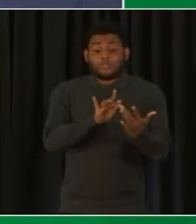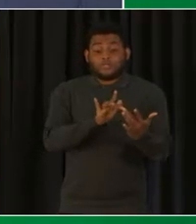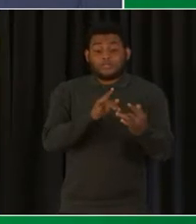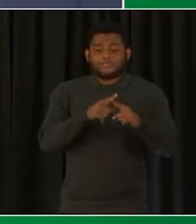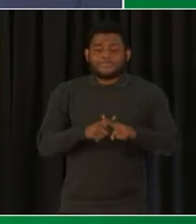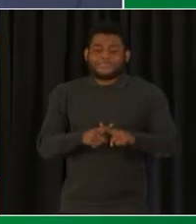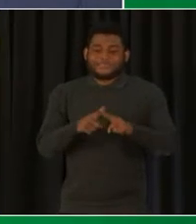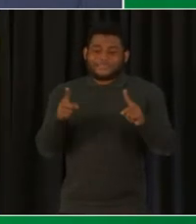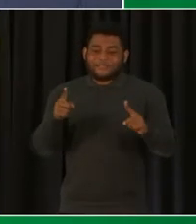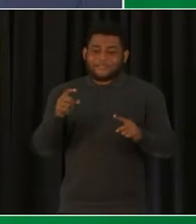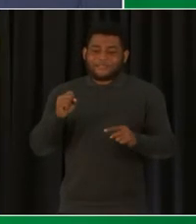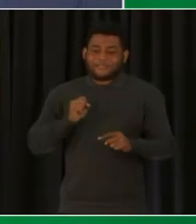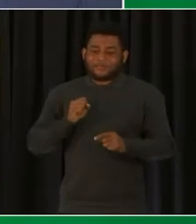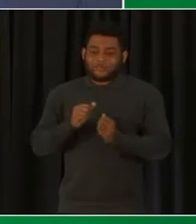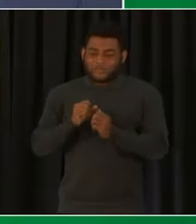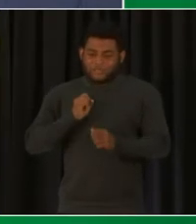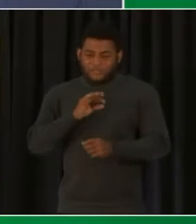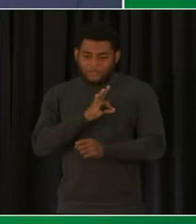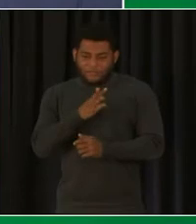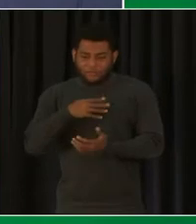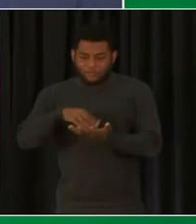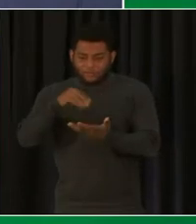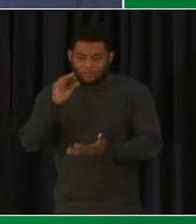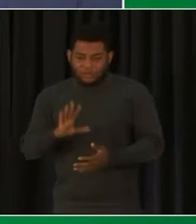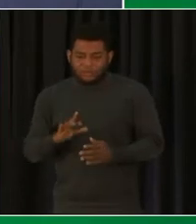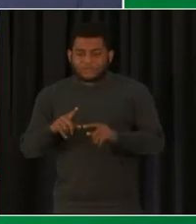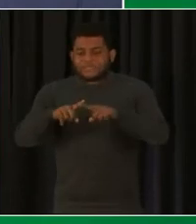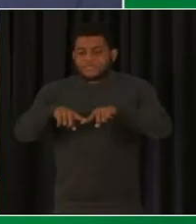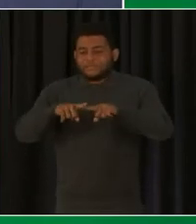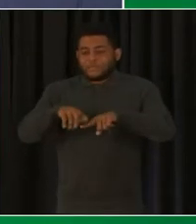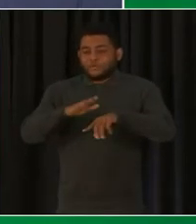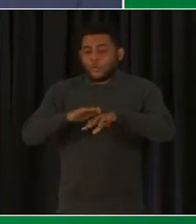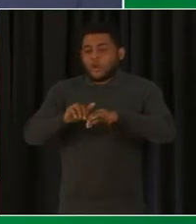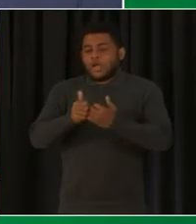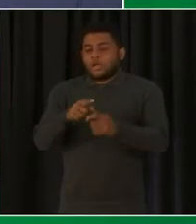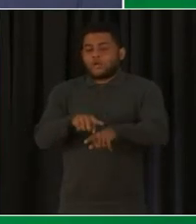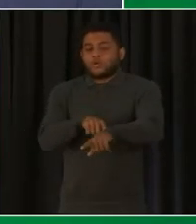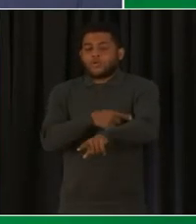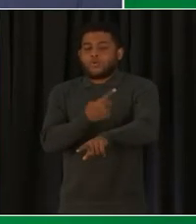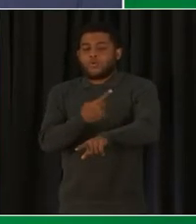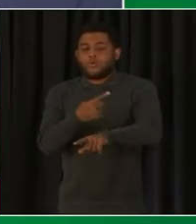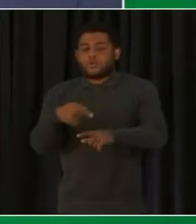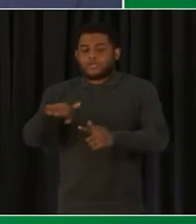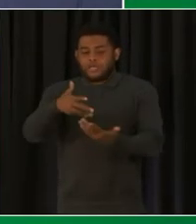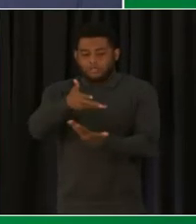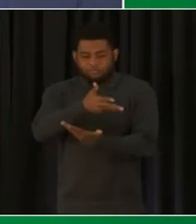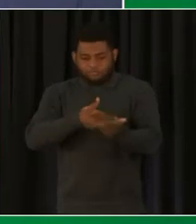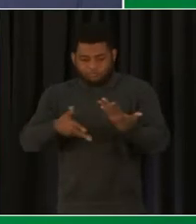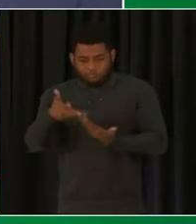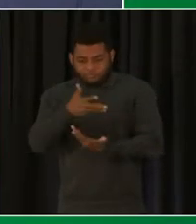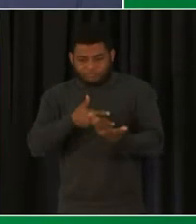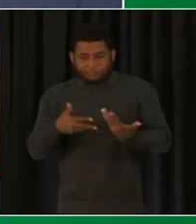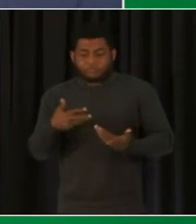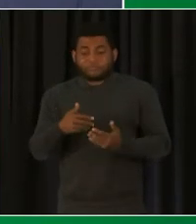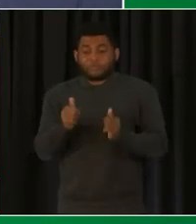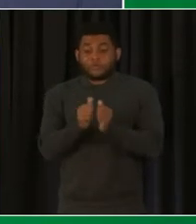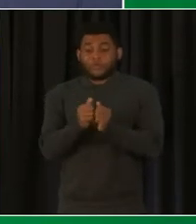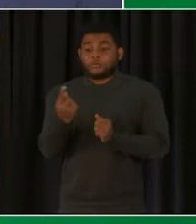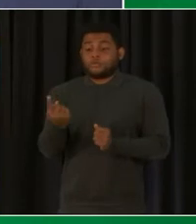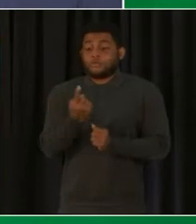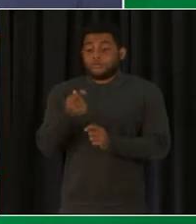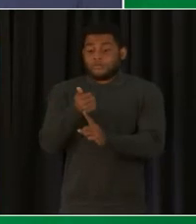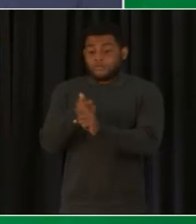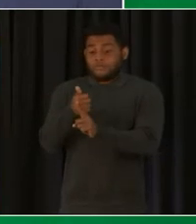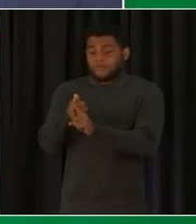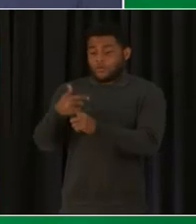will vary depending upon the space they're in and the amount of time that the person has interacted with someone who's tested